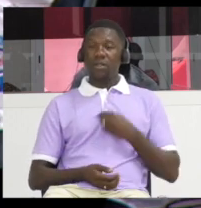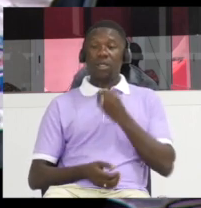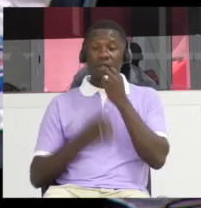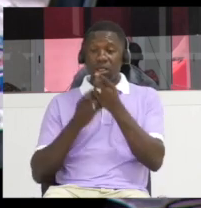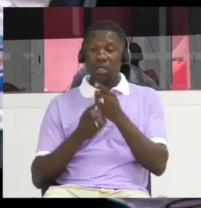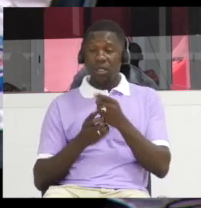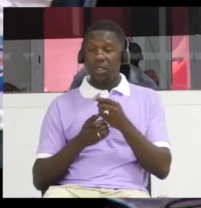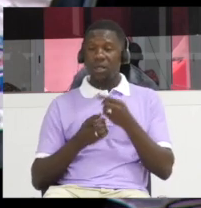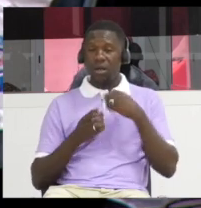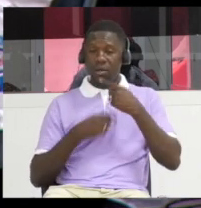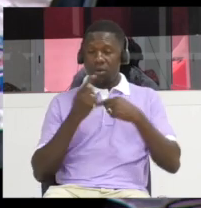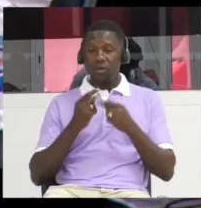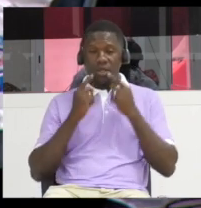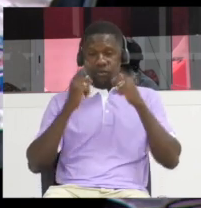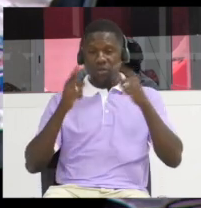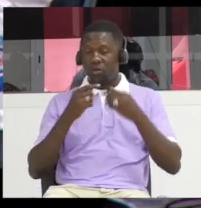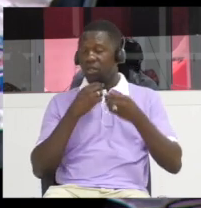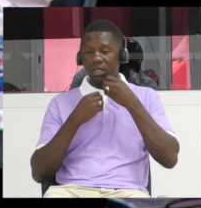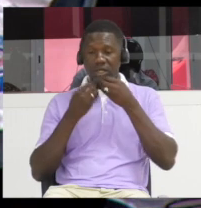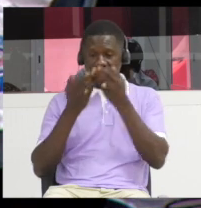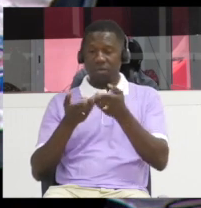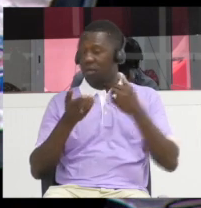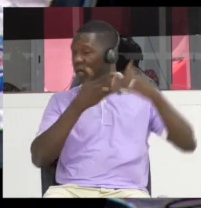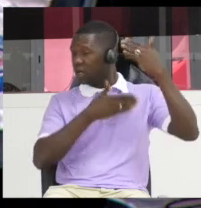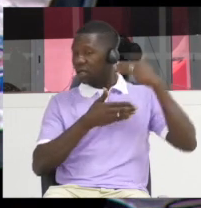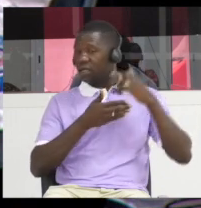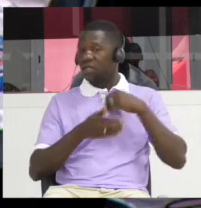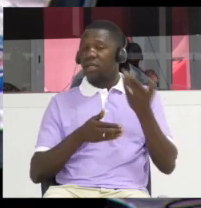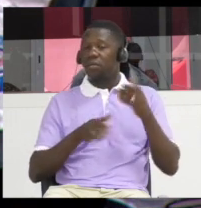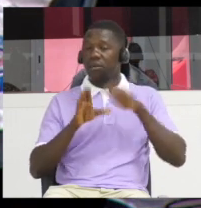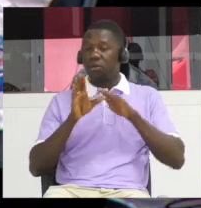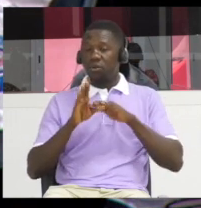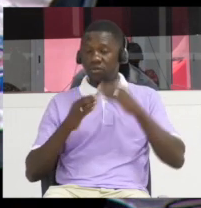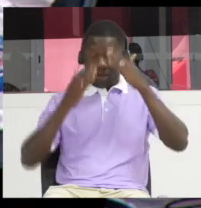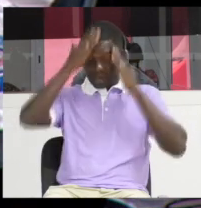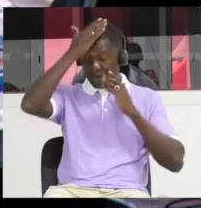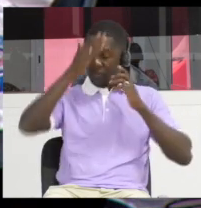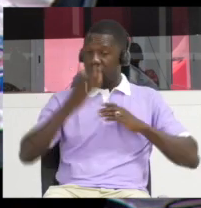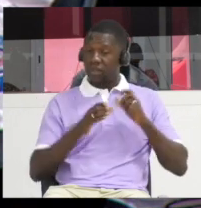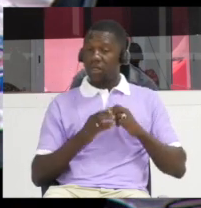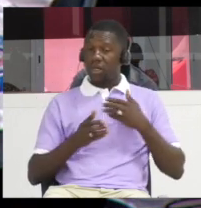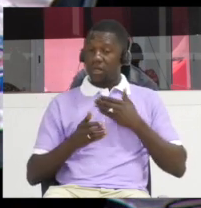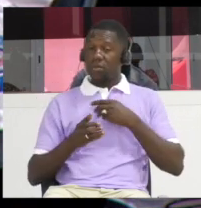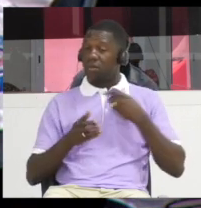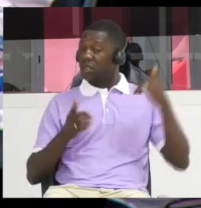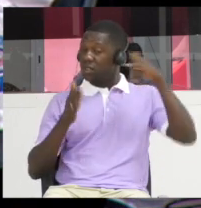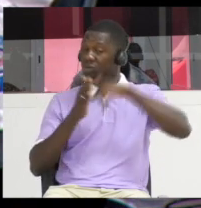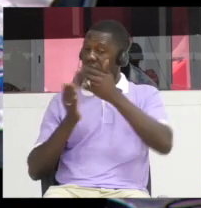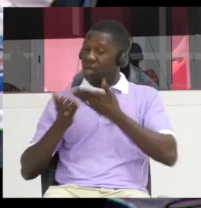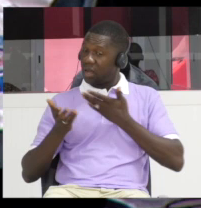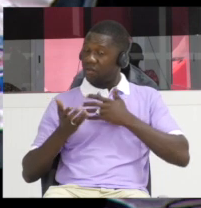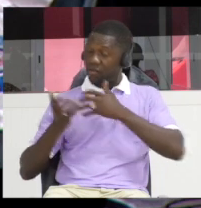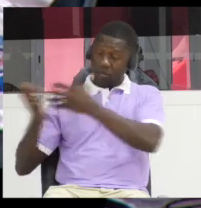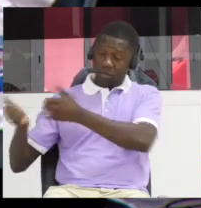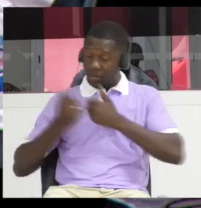earlier, that members of the armed forces in Yindom have broken into the armory and armed themselves with